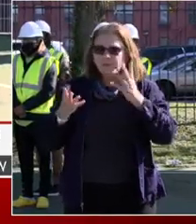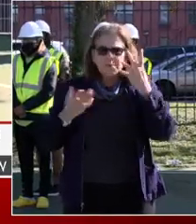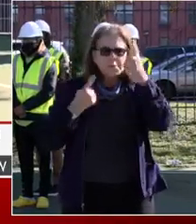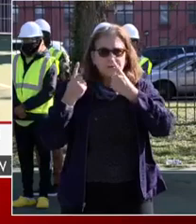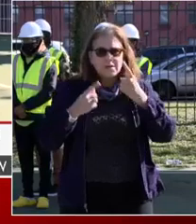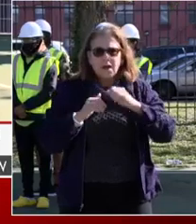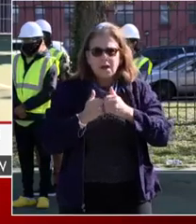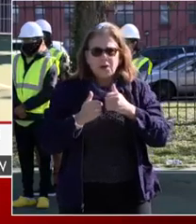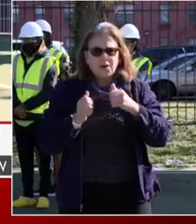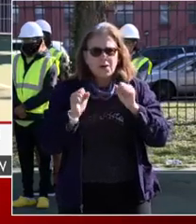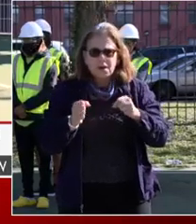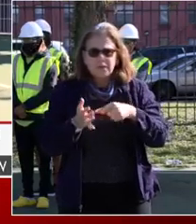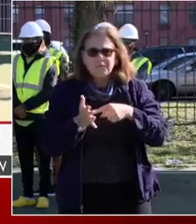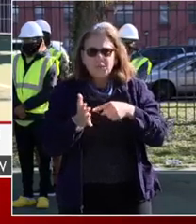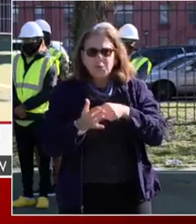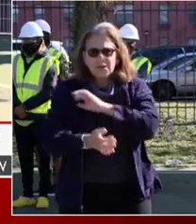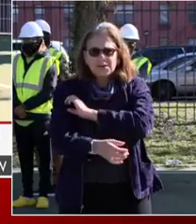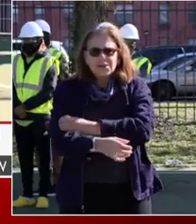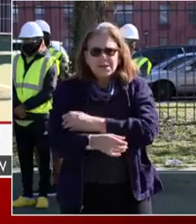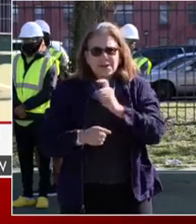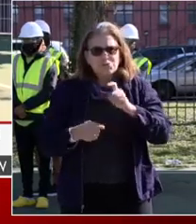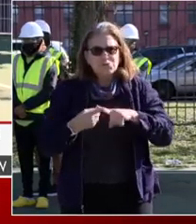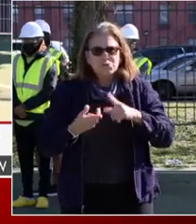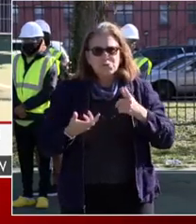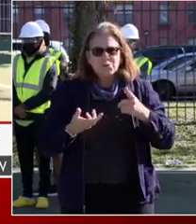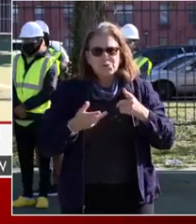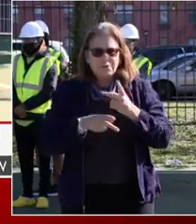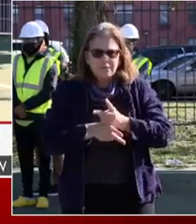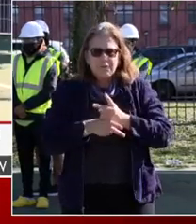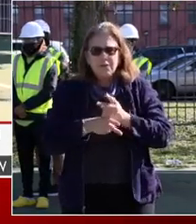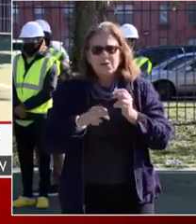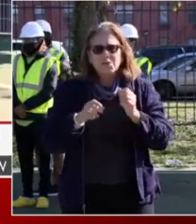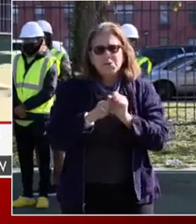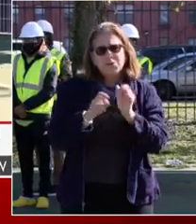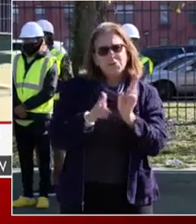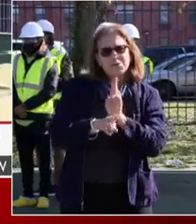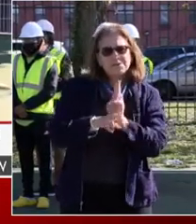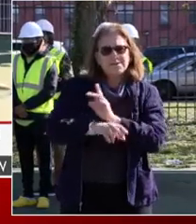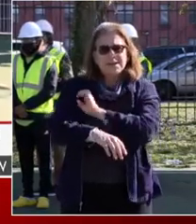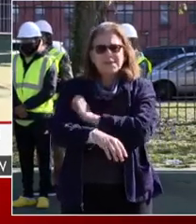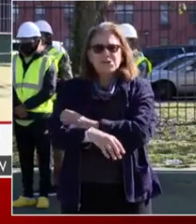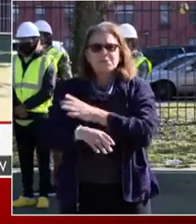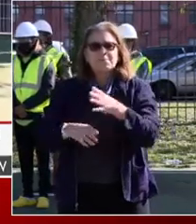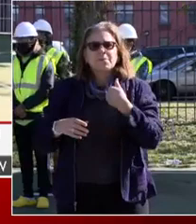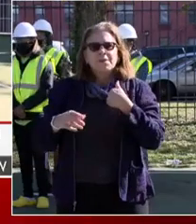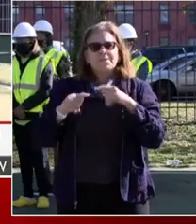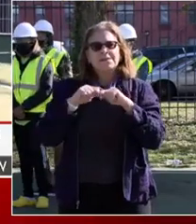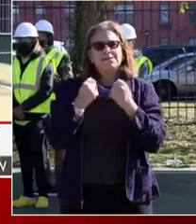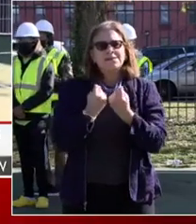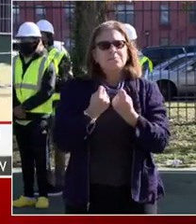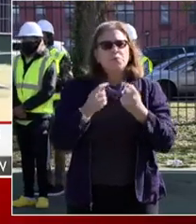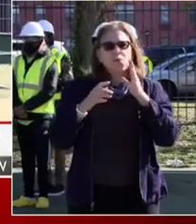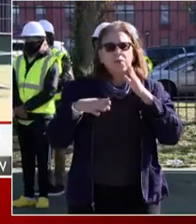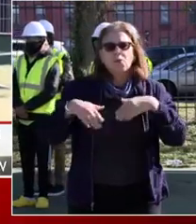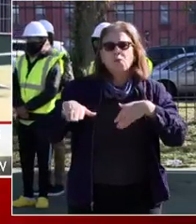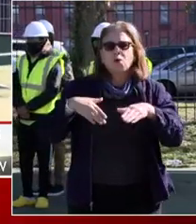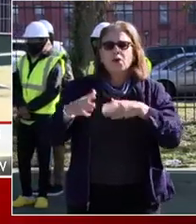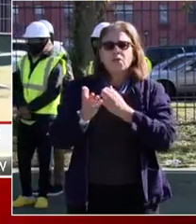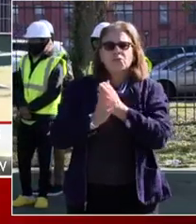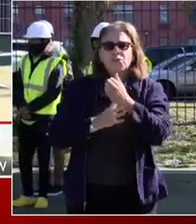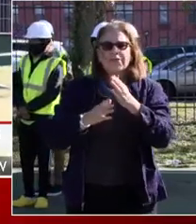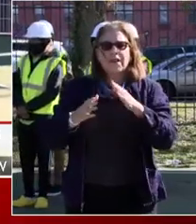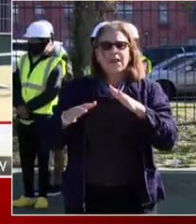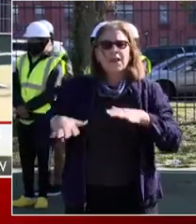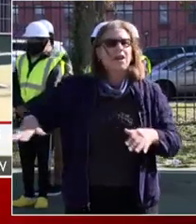know we're going to have a team that walks around in the neighborhood to talk about solar and make sure you get signed up. And at the